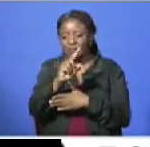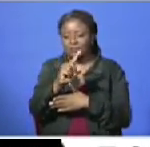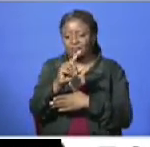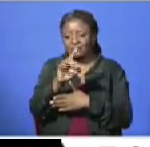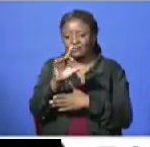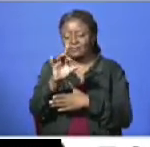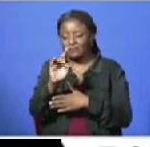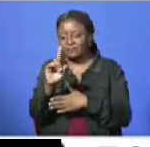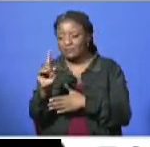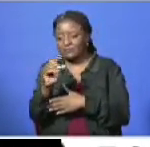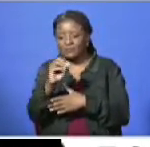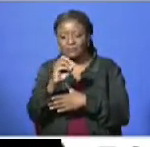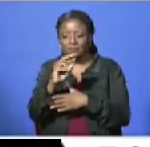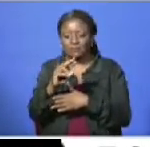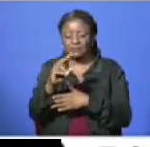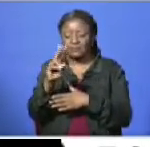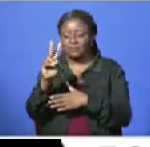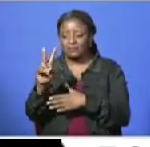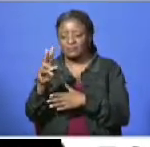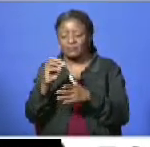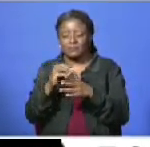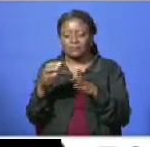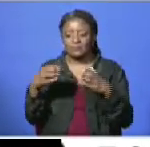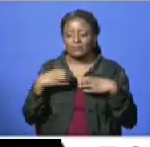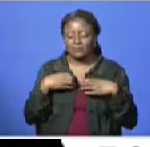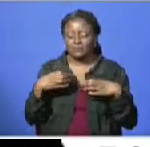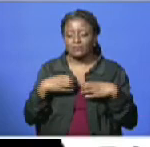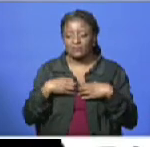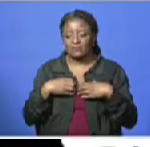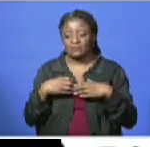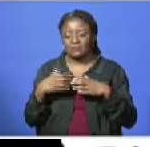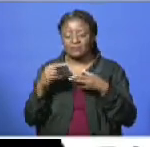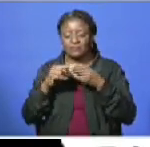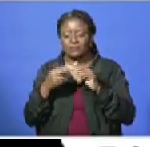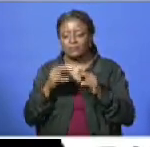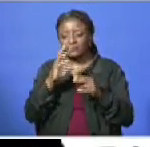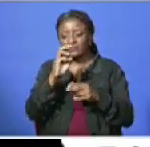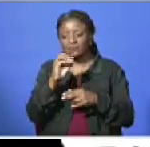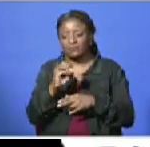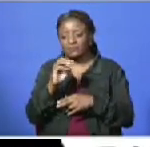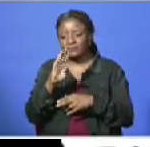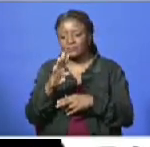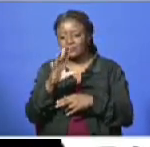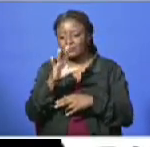604-0181 or 2, or the complaints hotline at 604-8477.